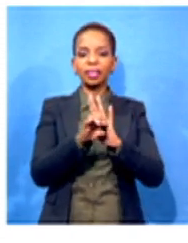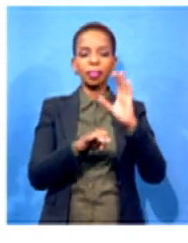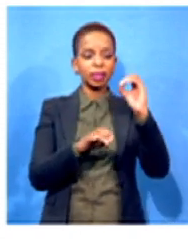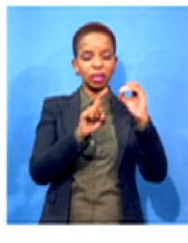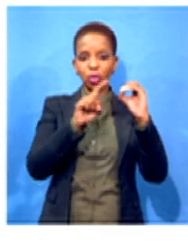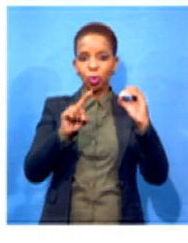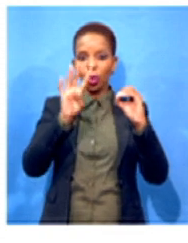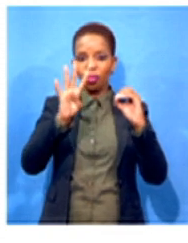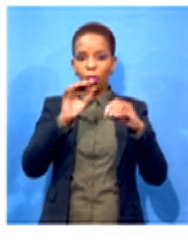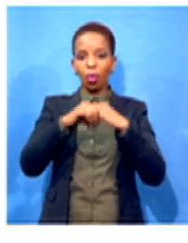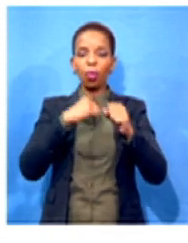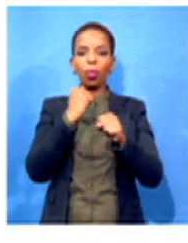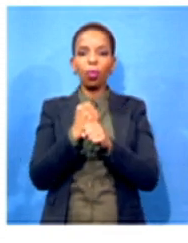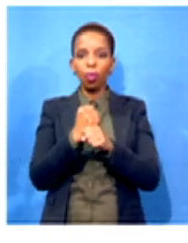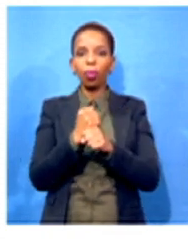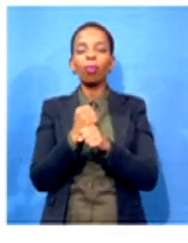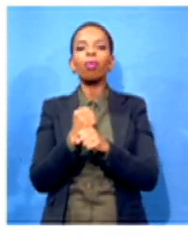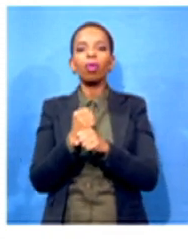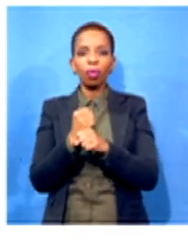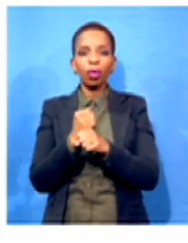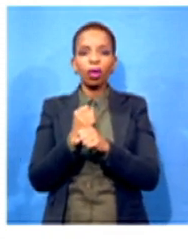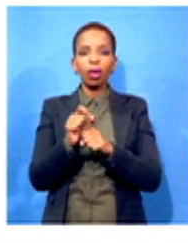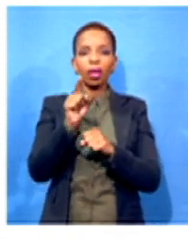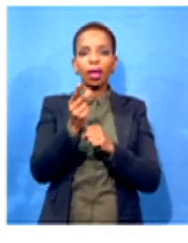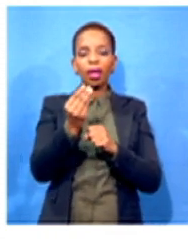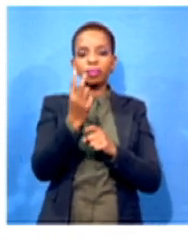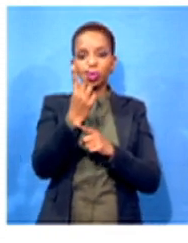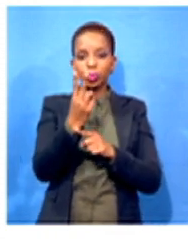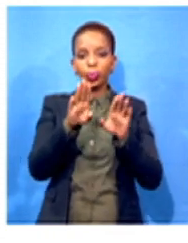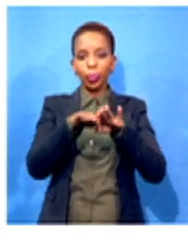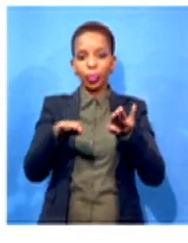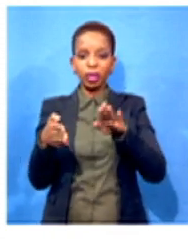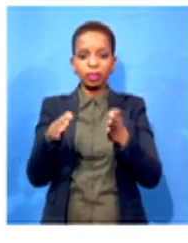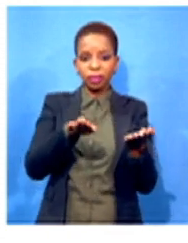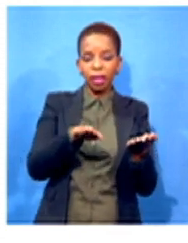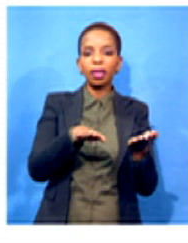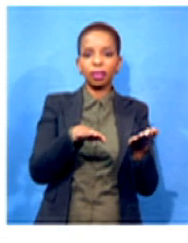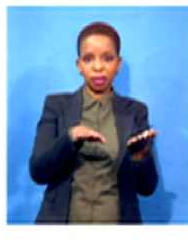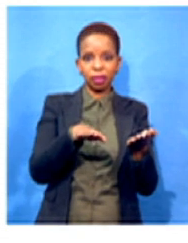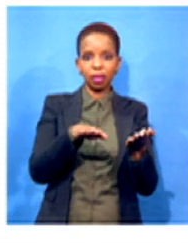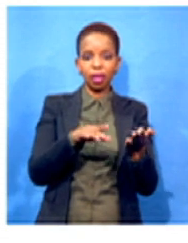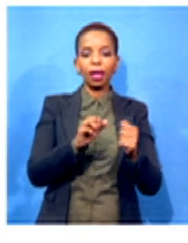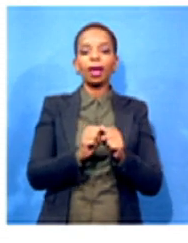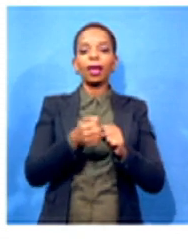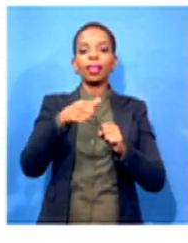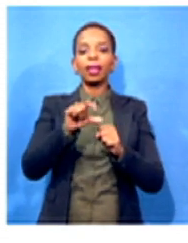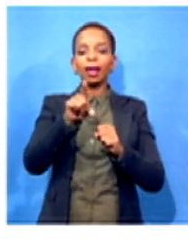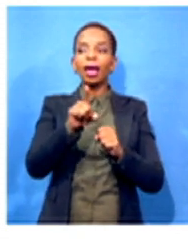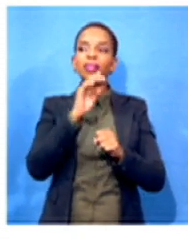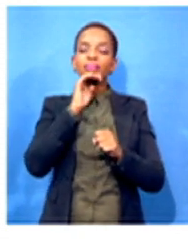age band, you've had those 2 deaths that you spoke about, and of course that will